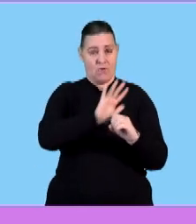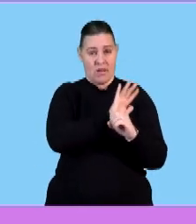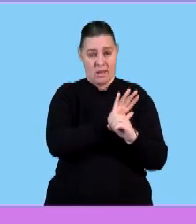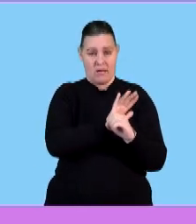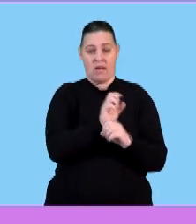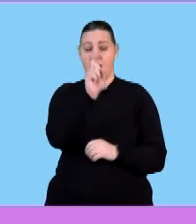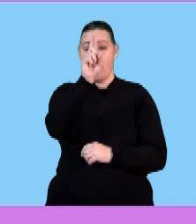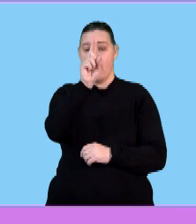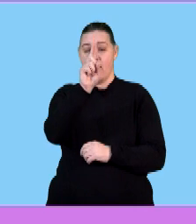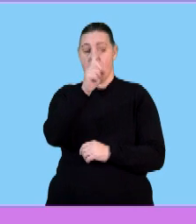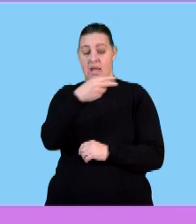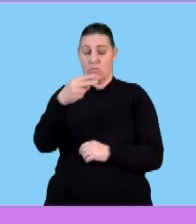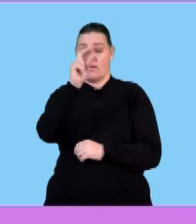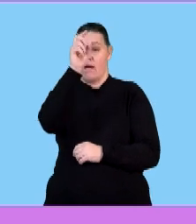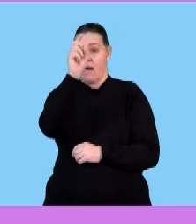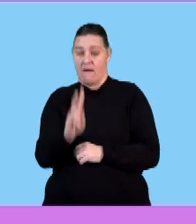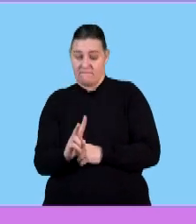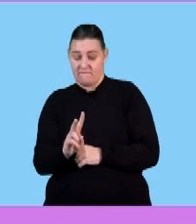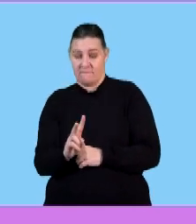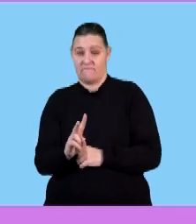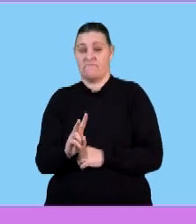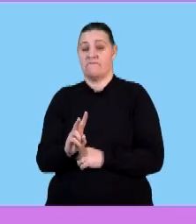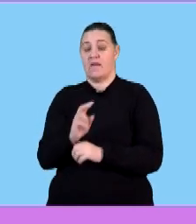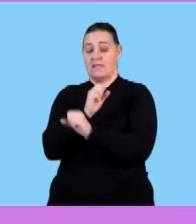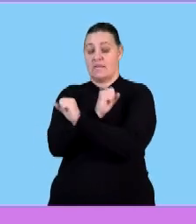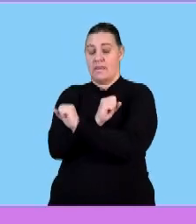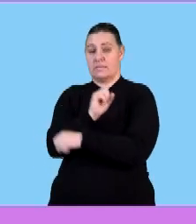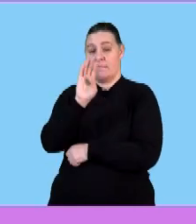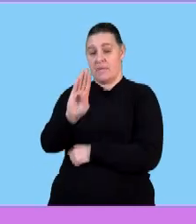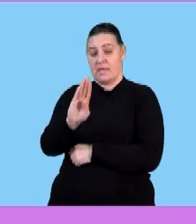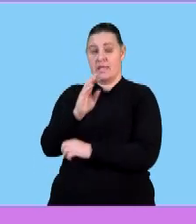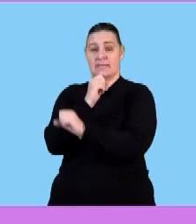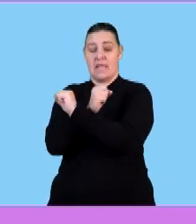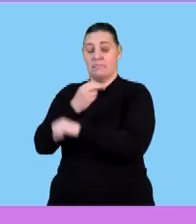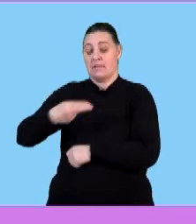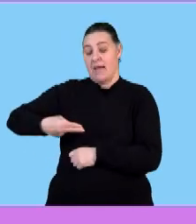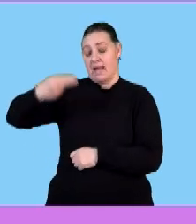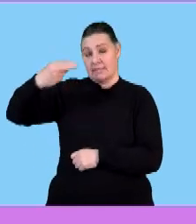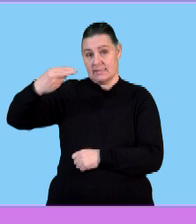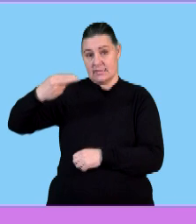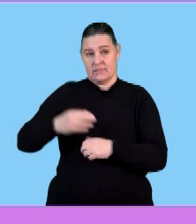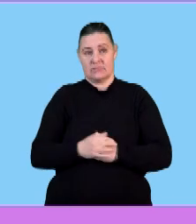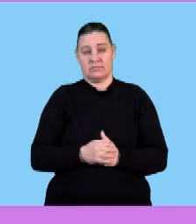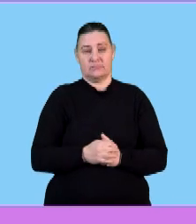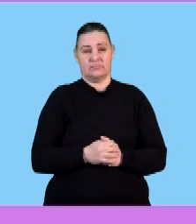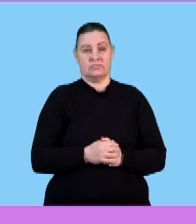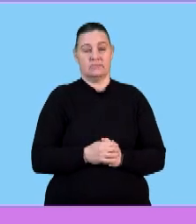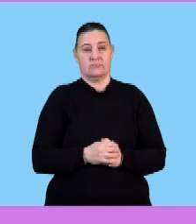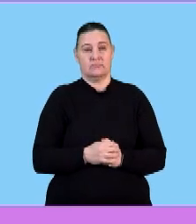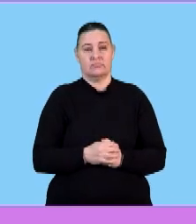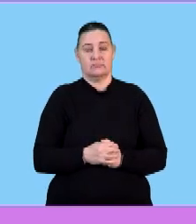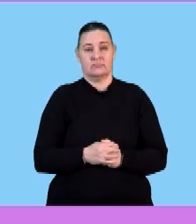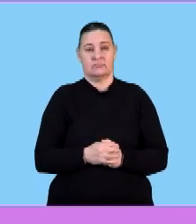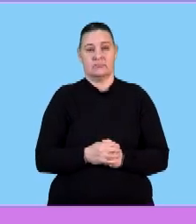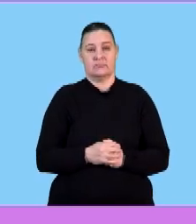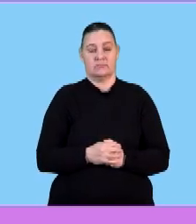area is half times base times height.